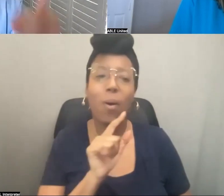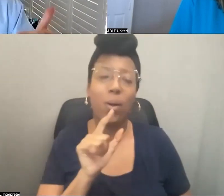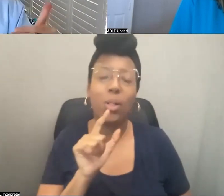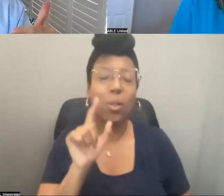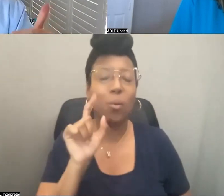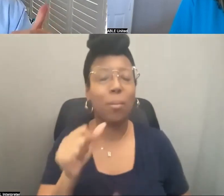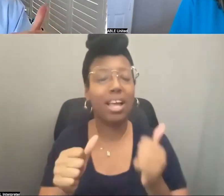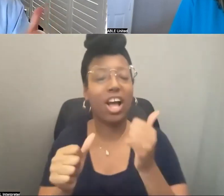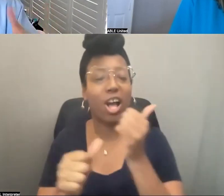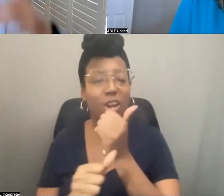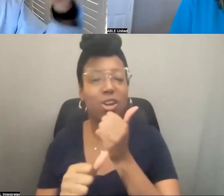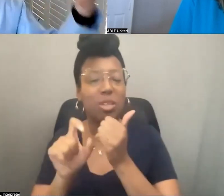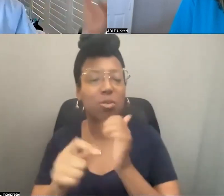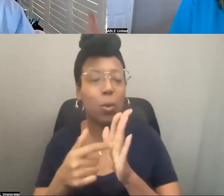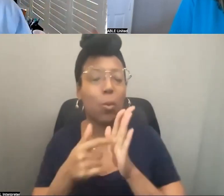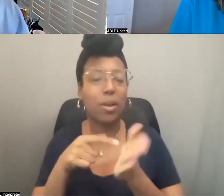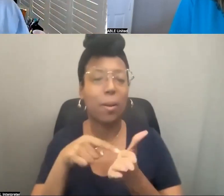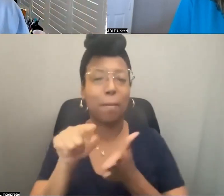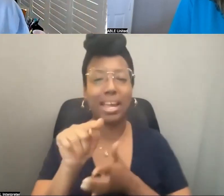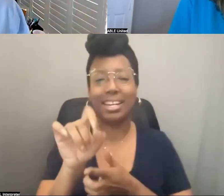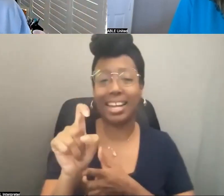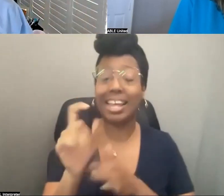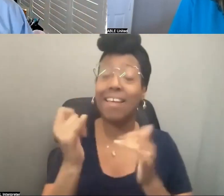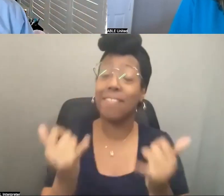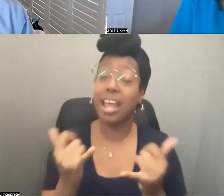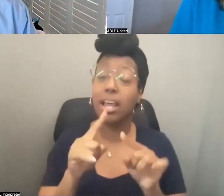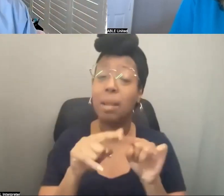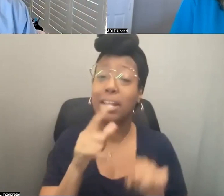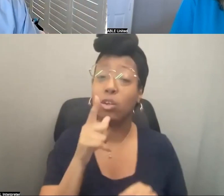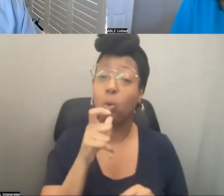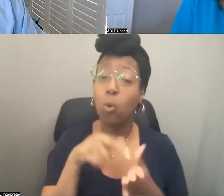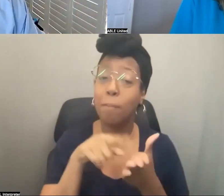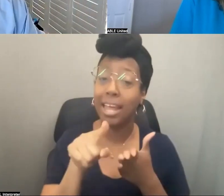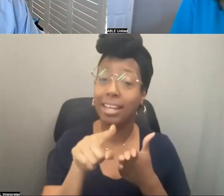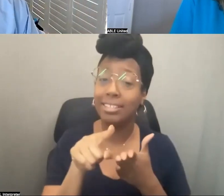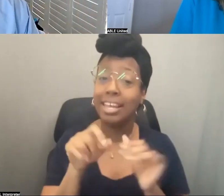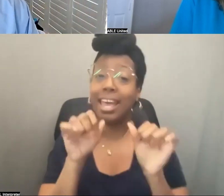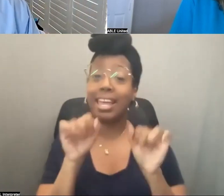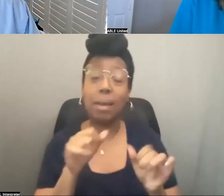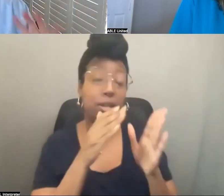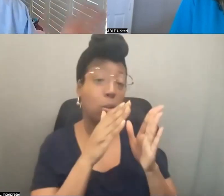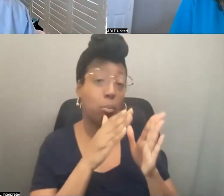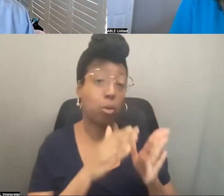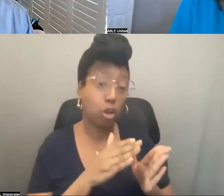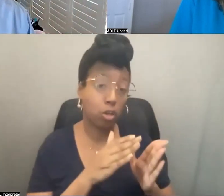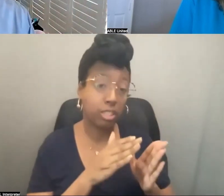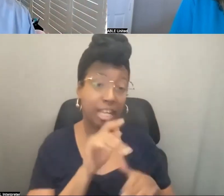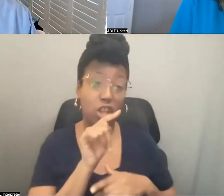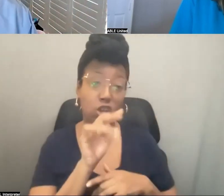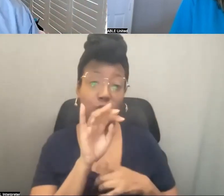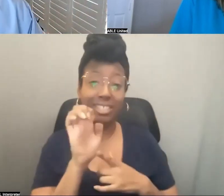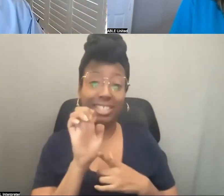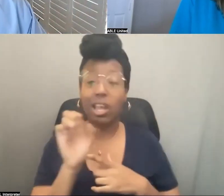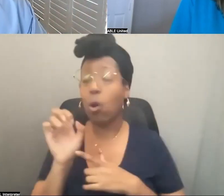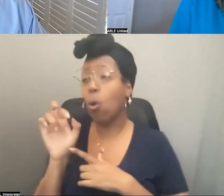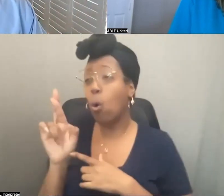whether the trust pays the tax or the beneficiary may actually be responsible for the taxes depends on the kind of